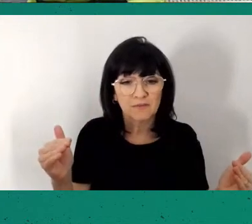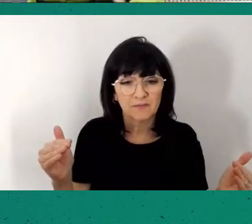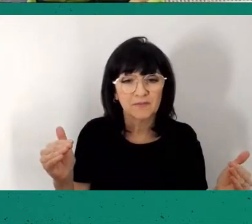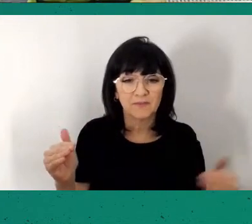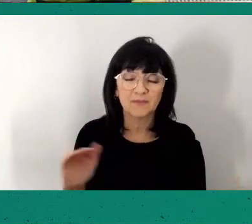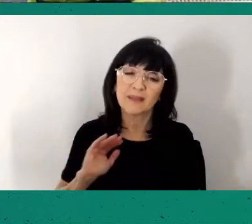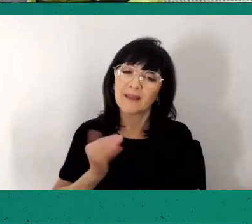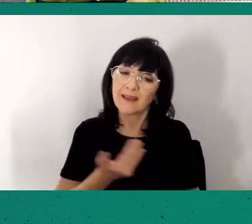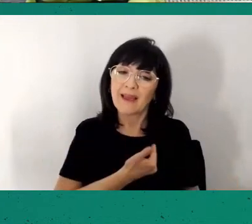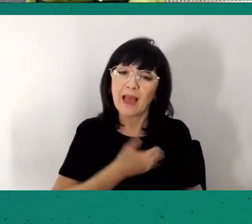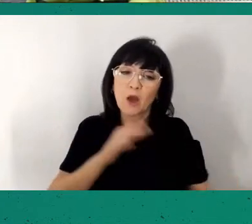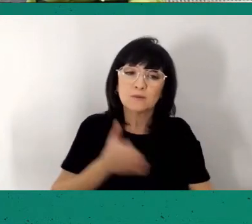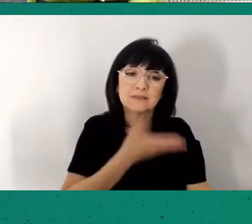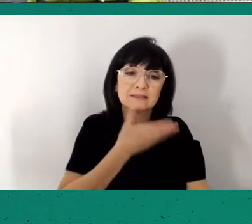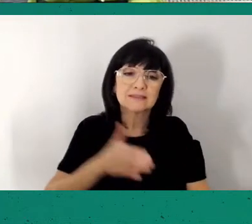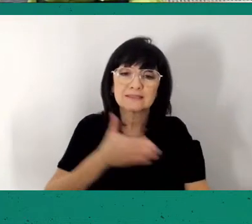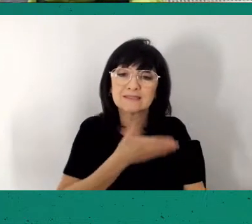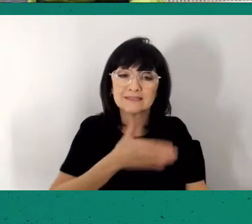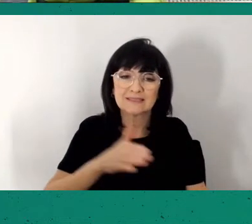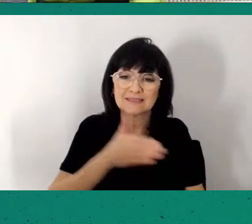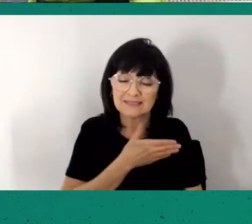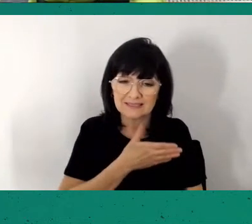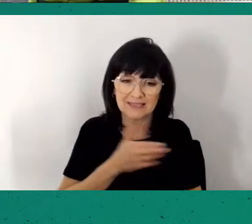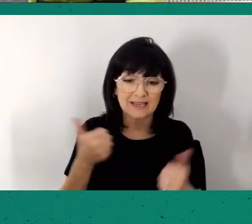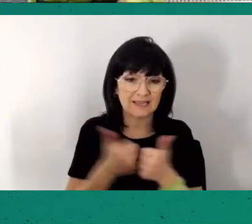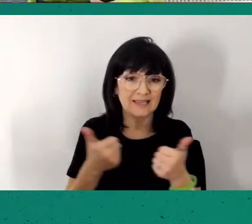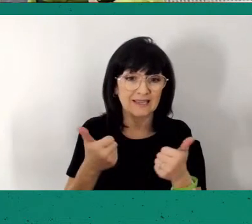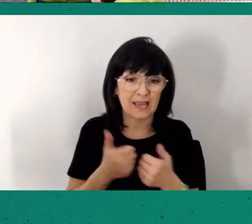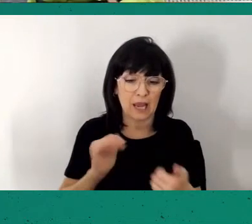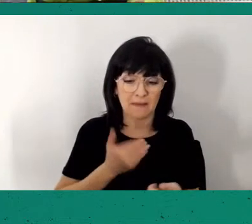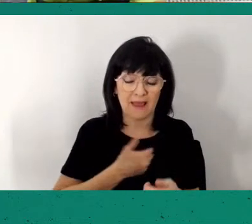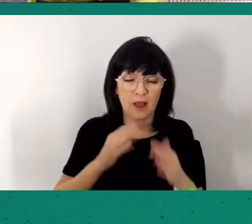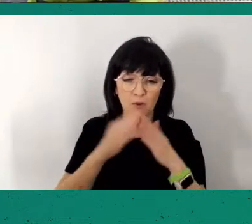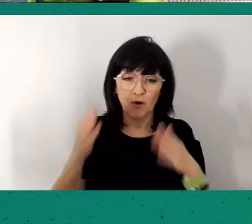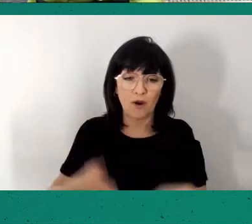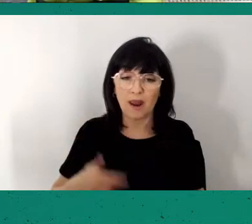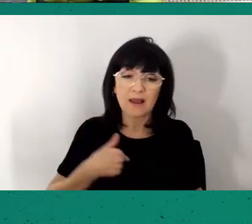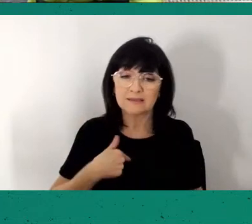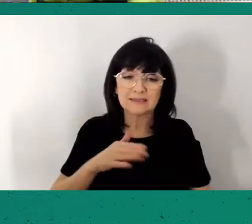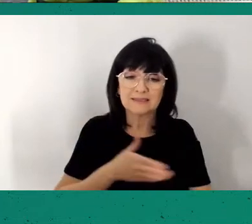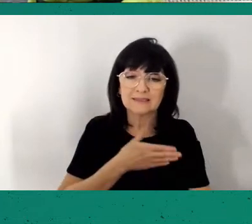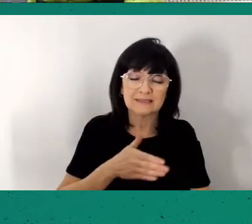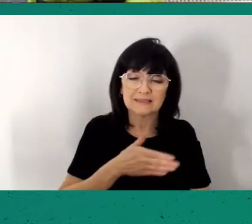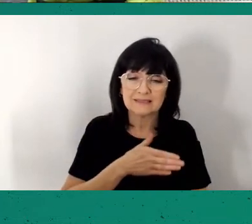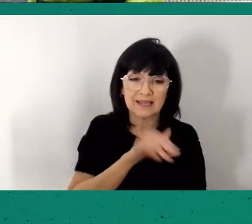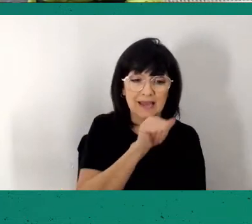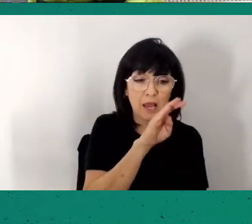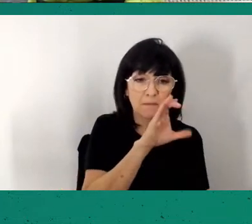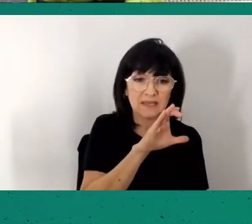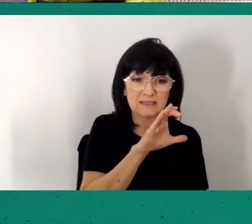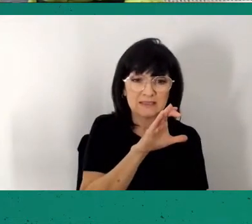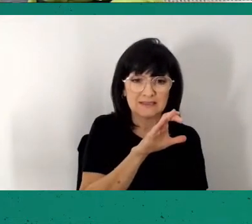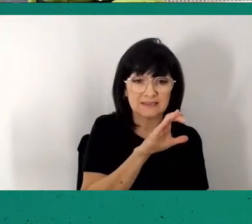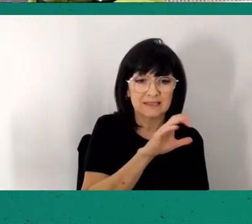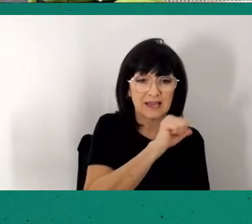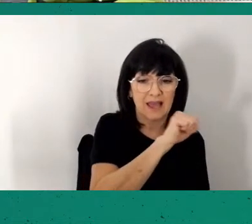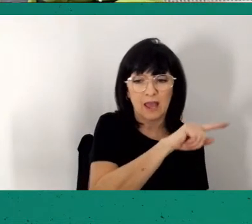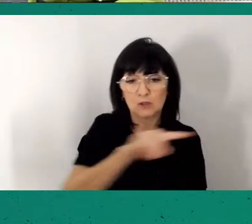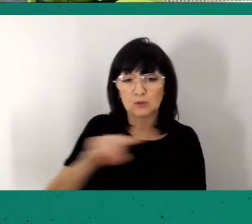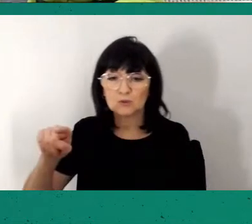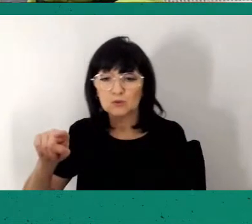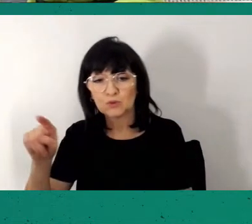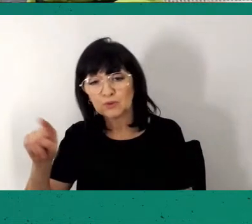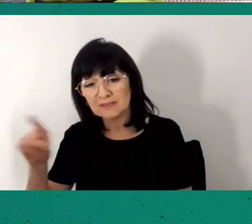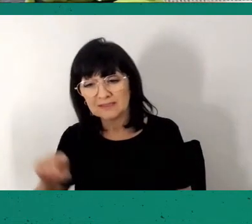alphabet forward and backwards as fast as we could and counting from 100 to 1 as fast as we could count from 1 to